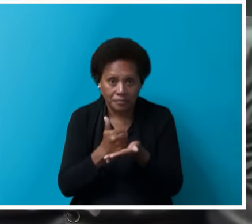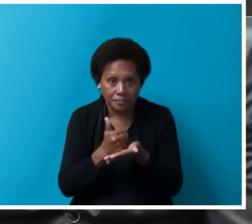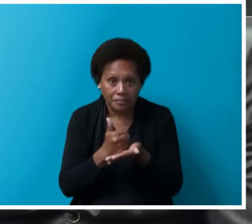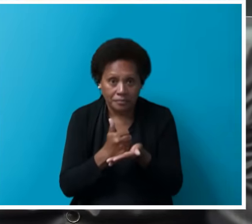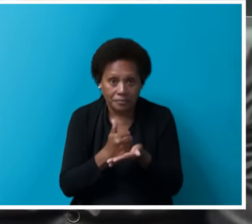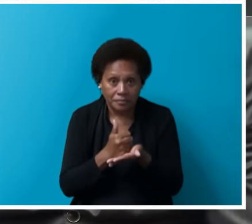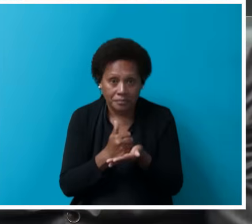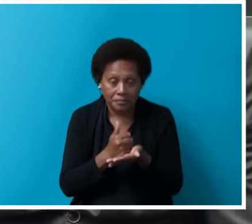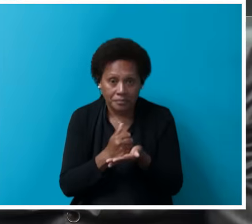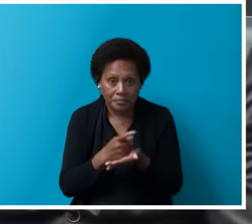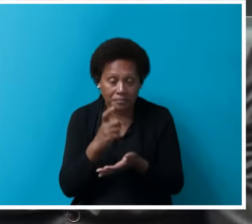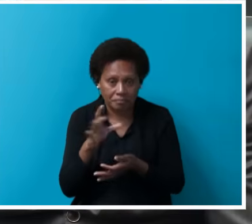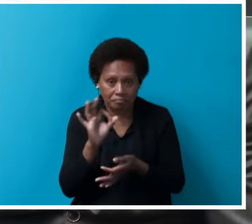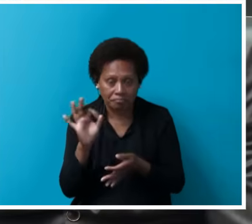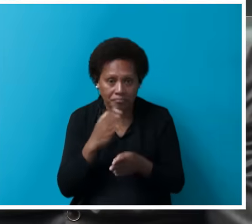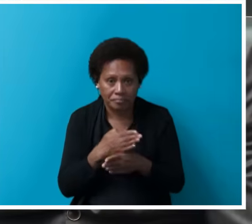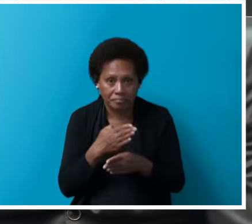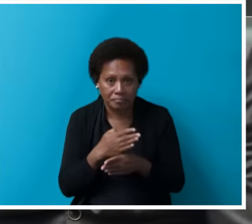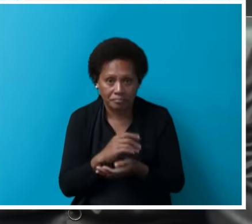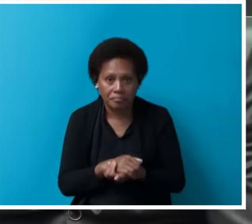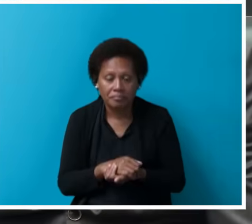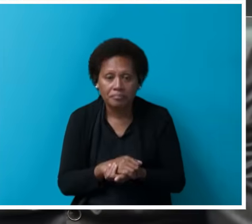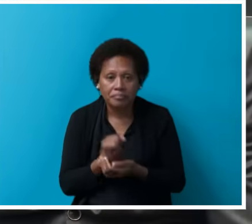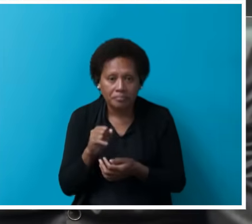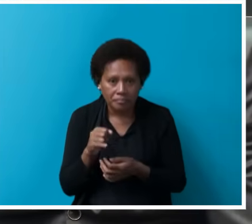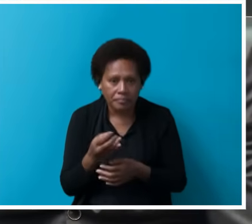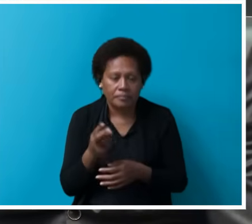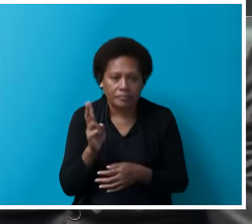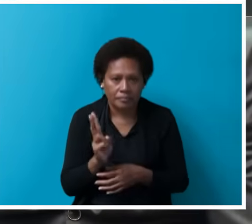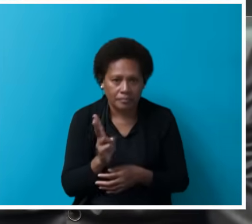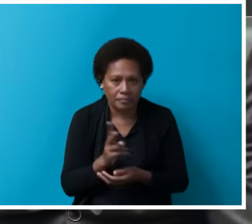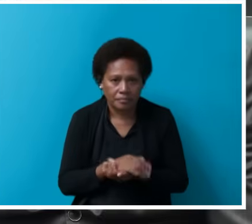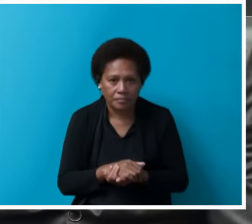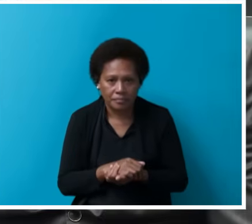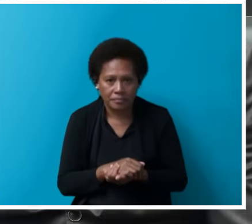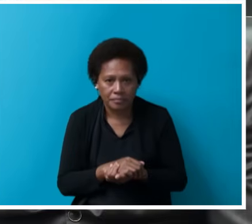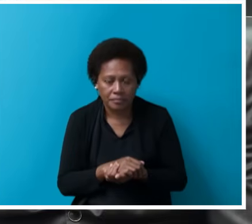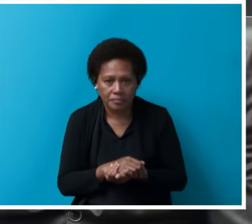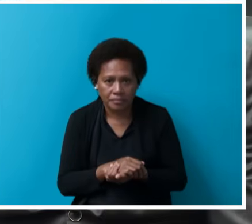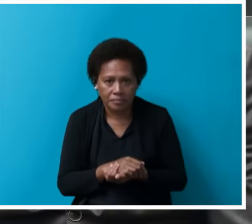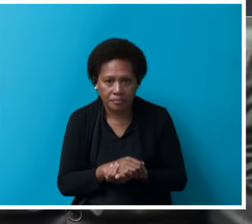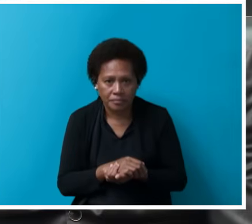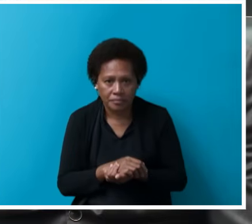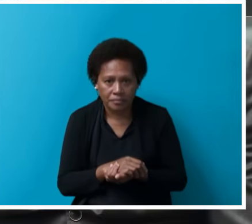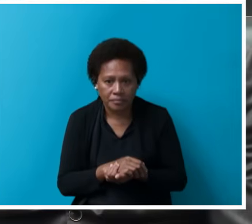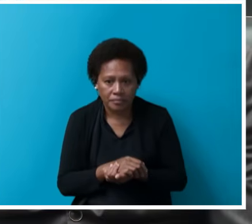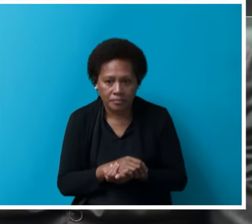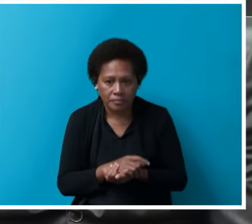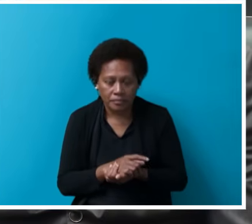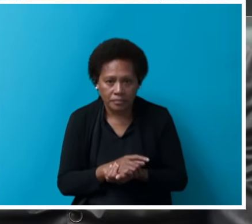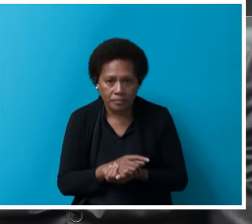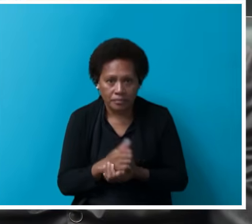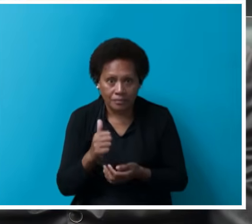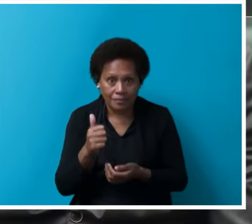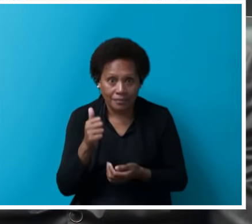is not working is again a very, very twisted logic and generalization. The